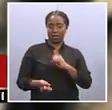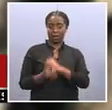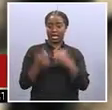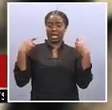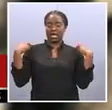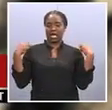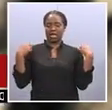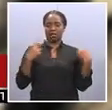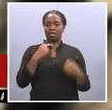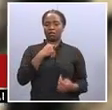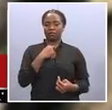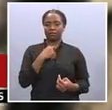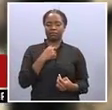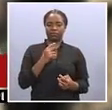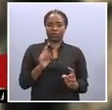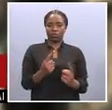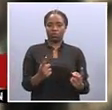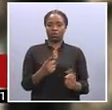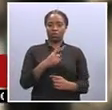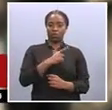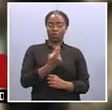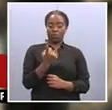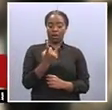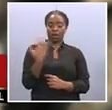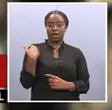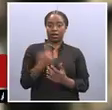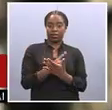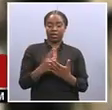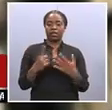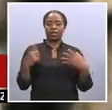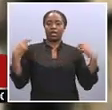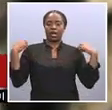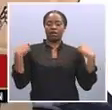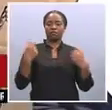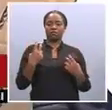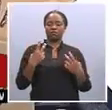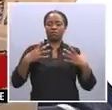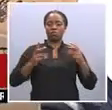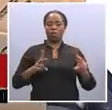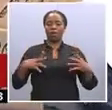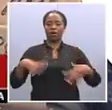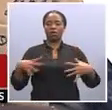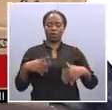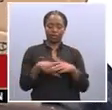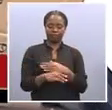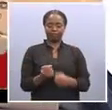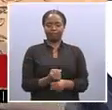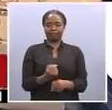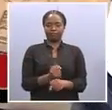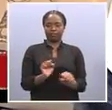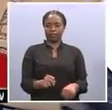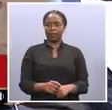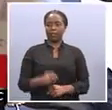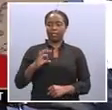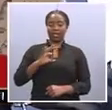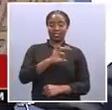couldn't get. There was one point that actually last month, the nurses had to come to work in normal clothes. Workers were demanding better